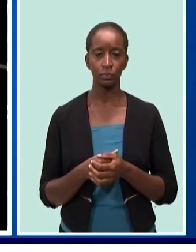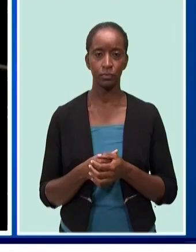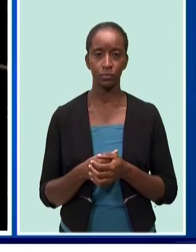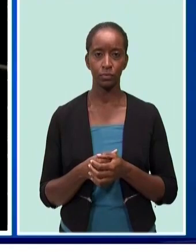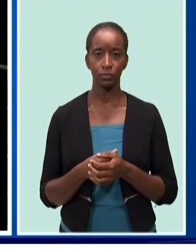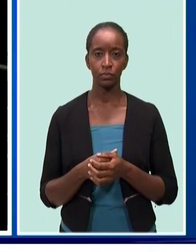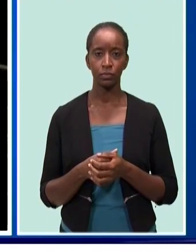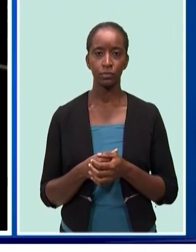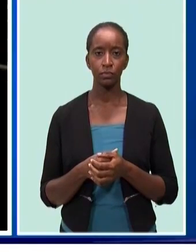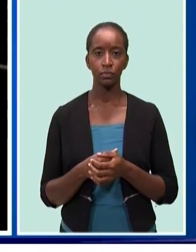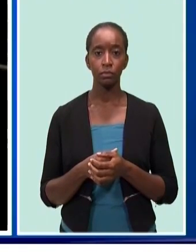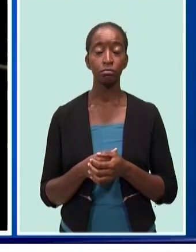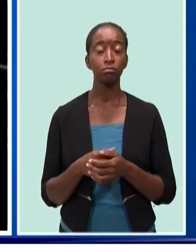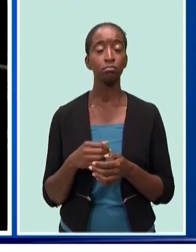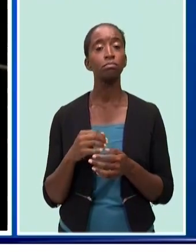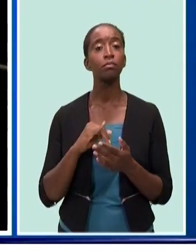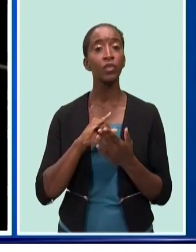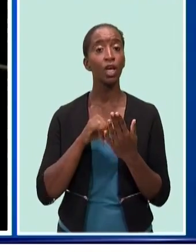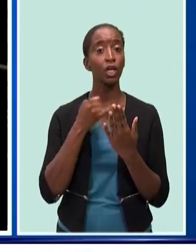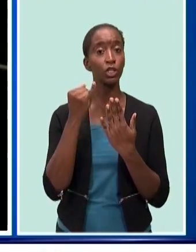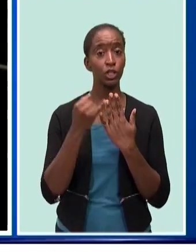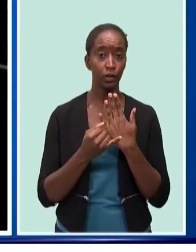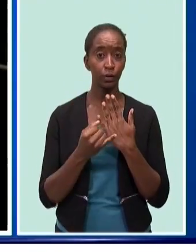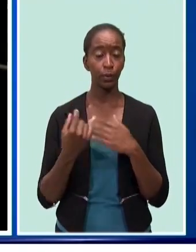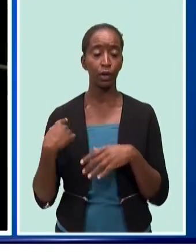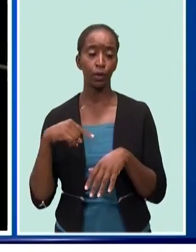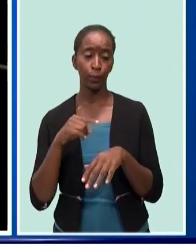Royal Barbados Police Force by way of